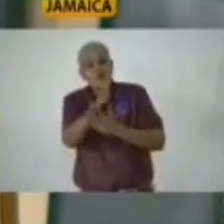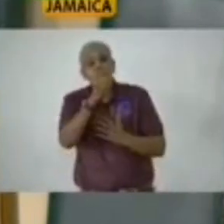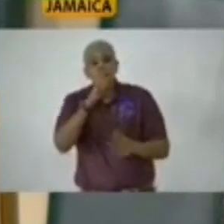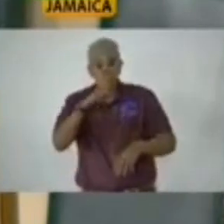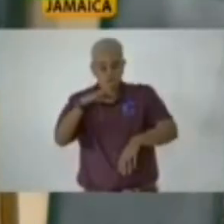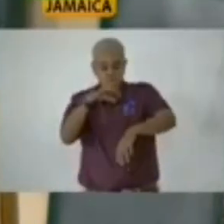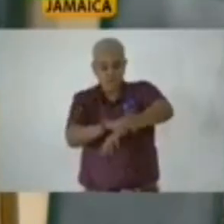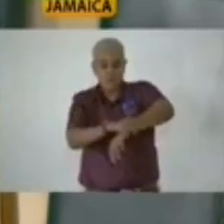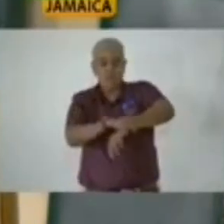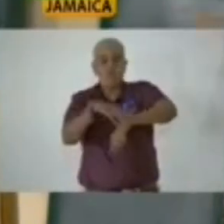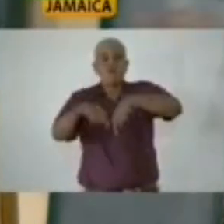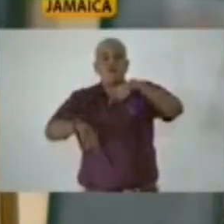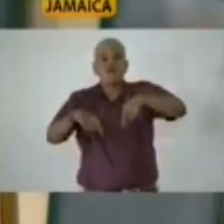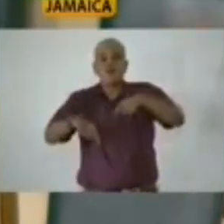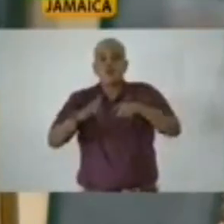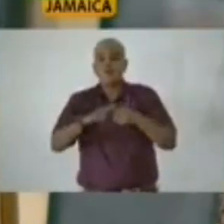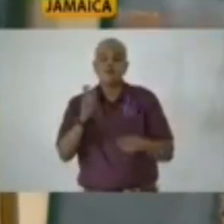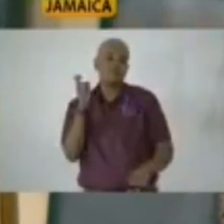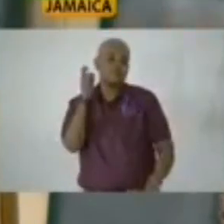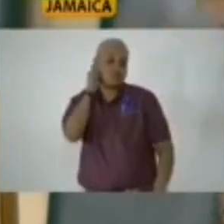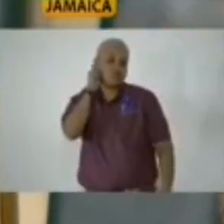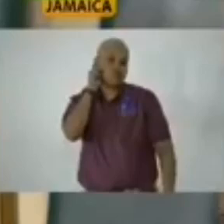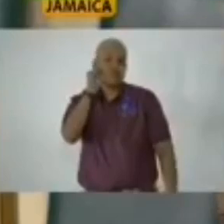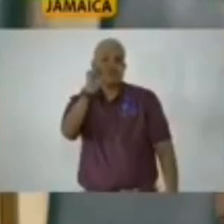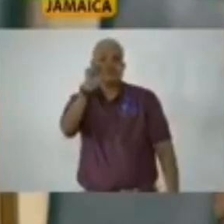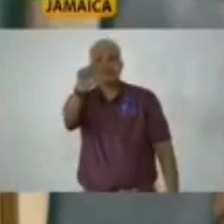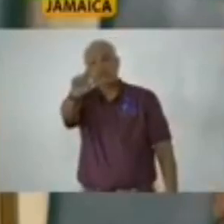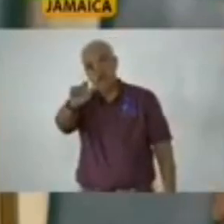ankle bracelets and tagging.